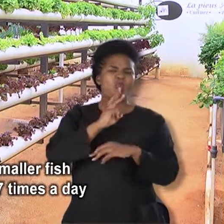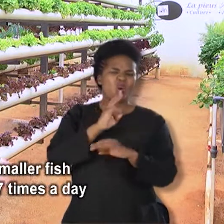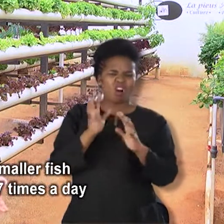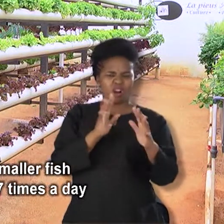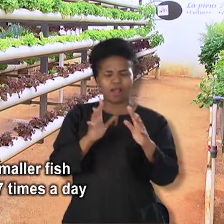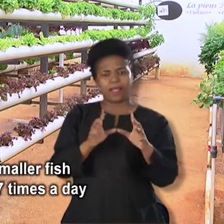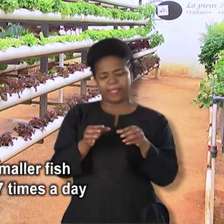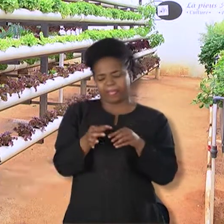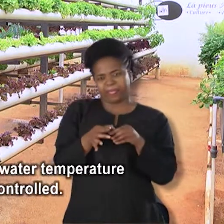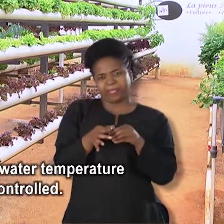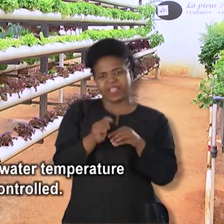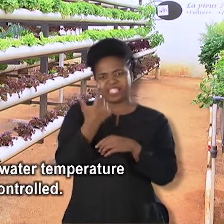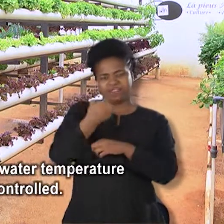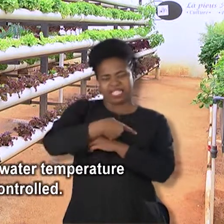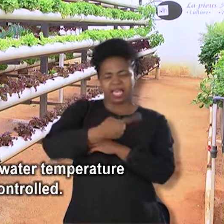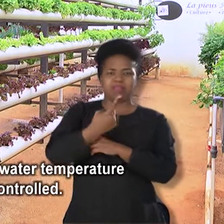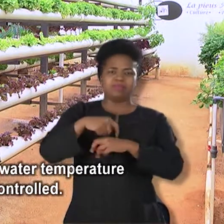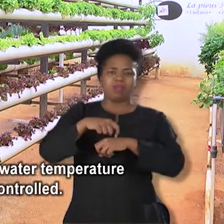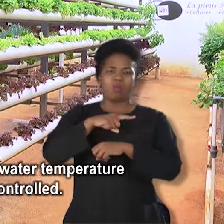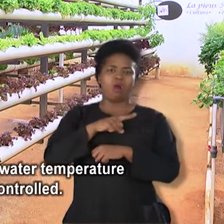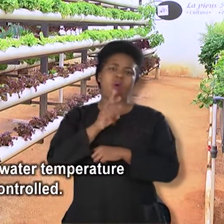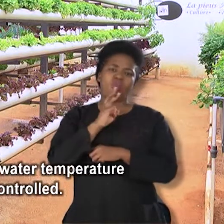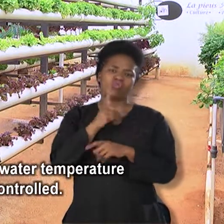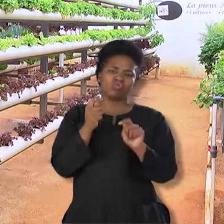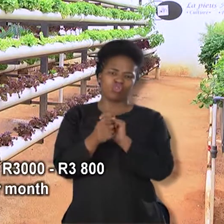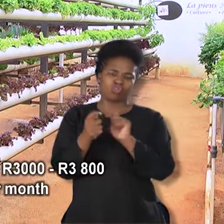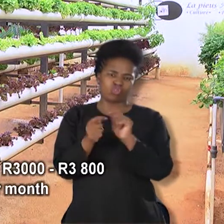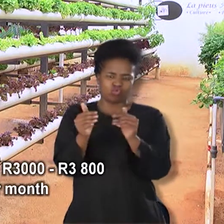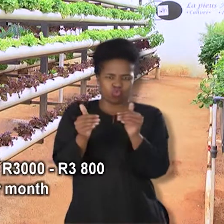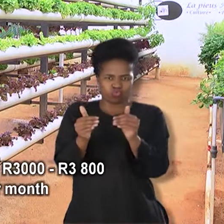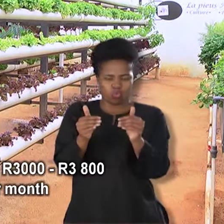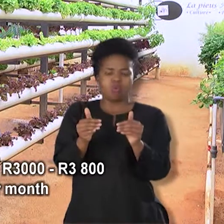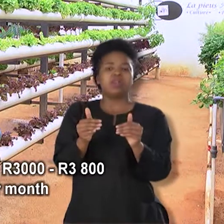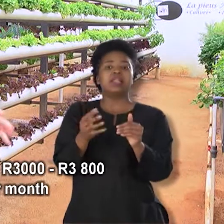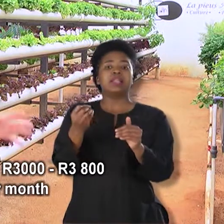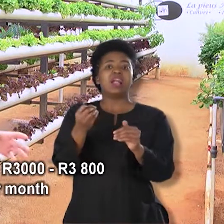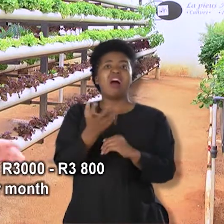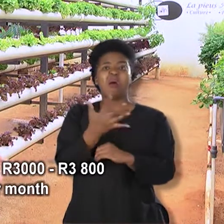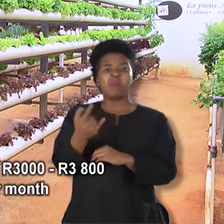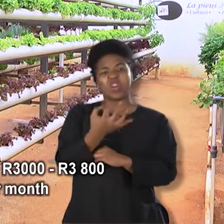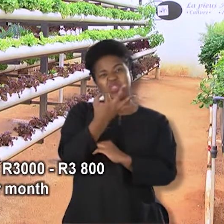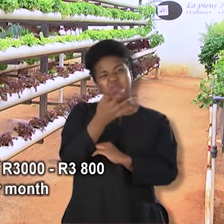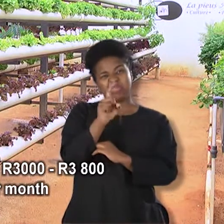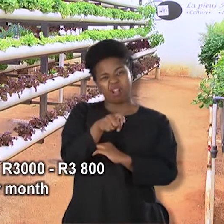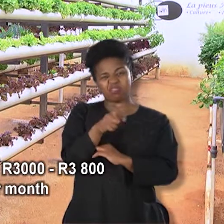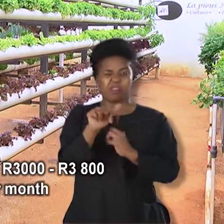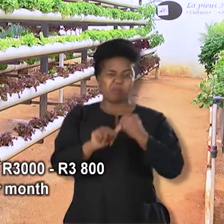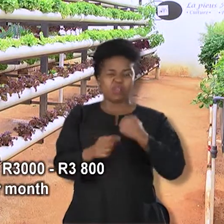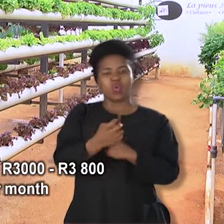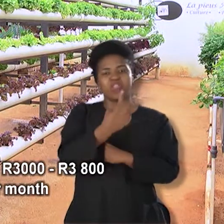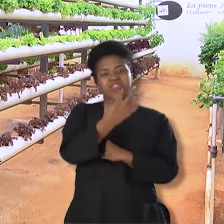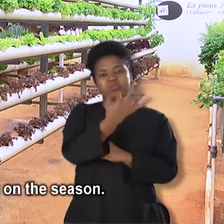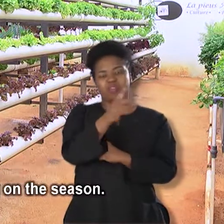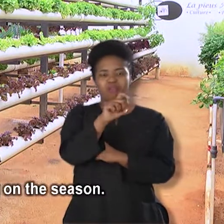fish are fed seven times a day because the water temperature is controlled in that area. And the cost is about 3,000 to 3,800.